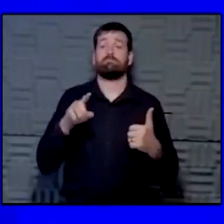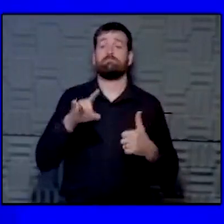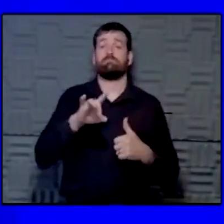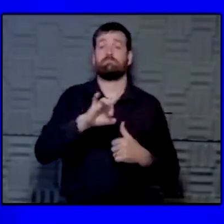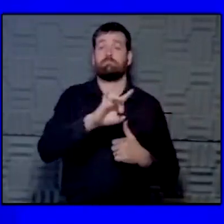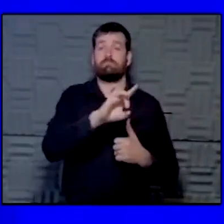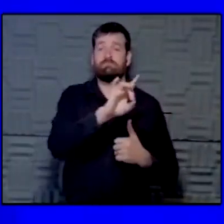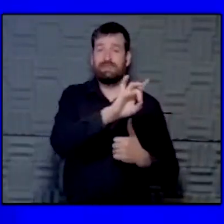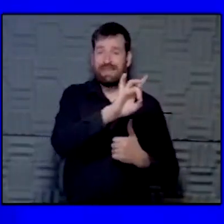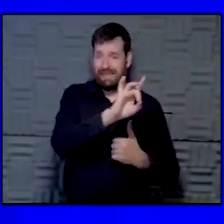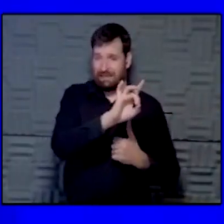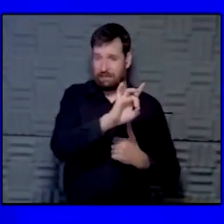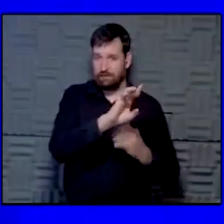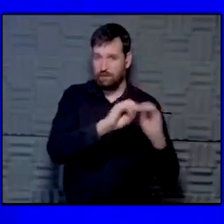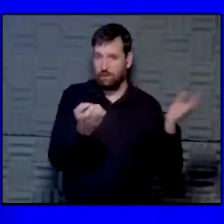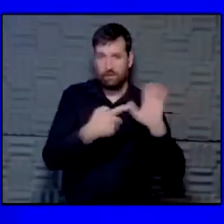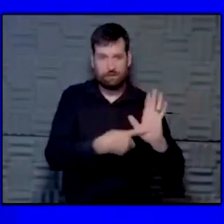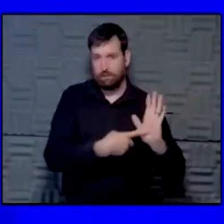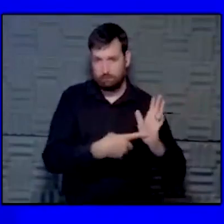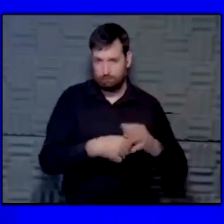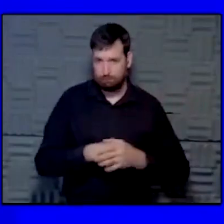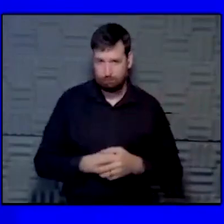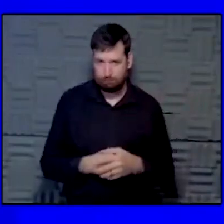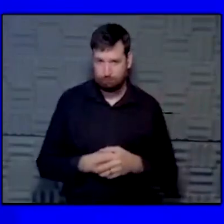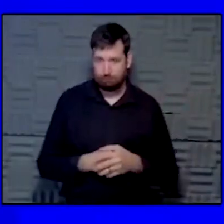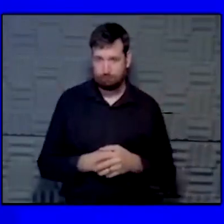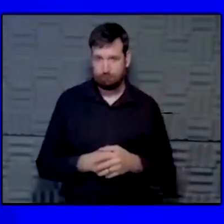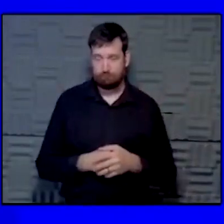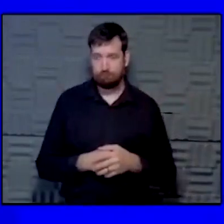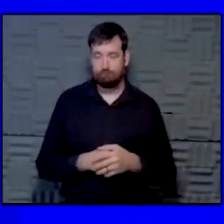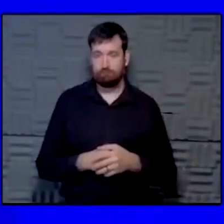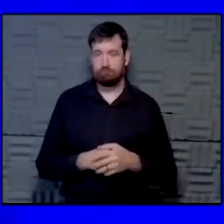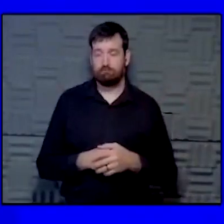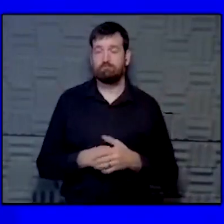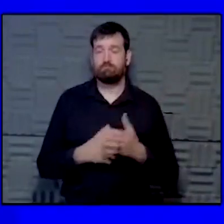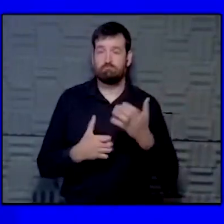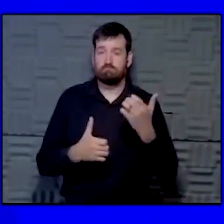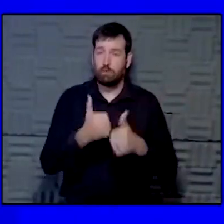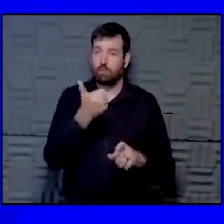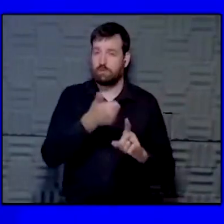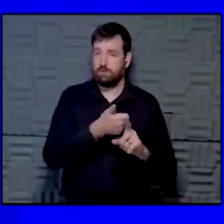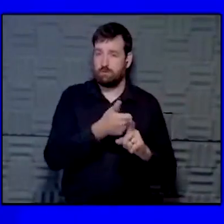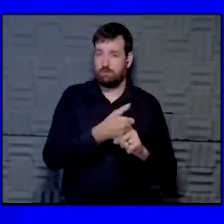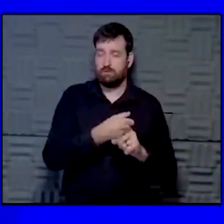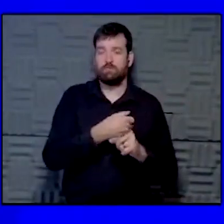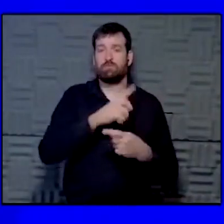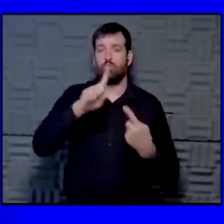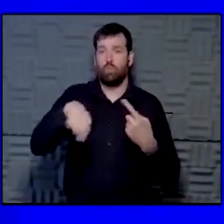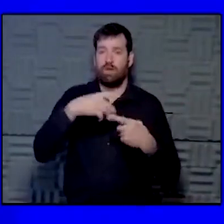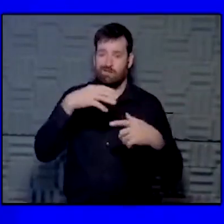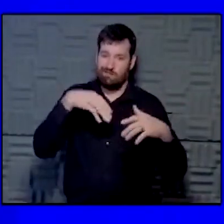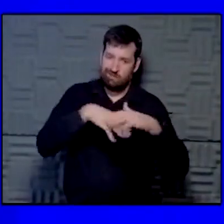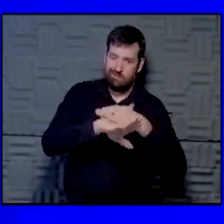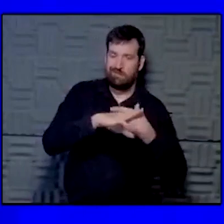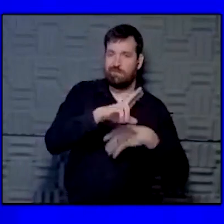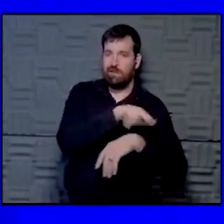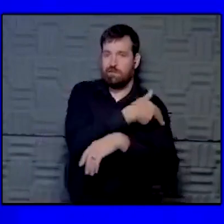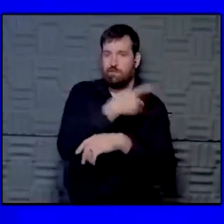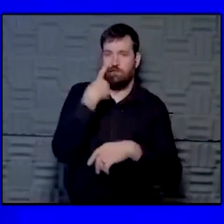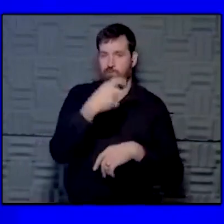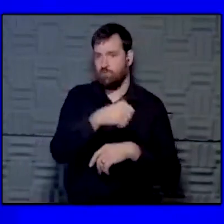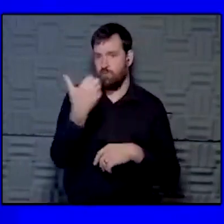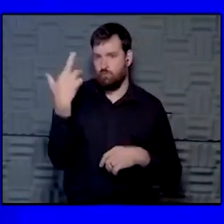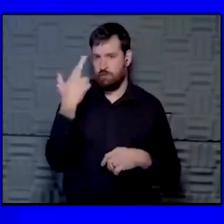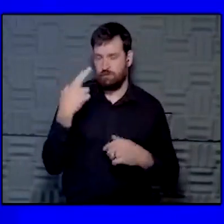8 asymptomatic patients, so patients that had no symptoms whatsoever. Mostly were found on admission screening. Of